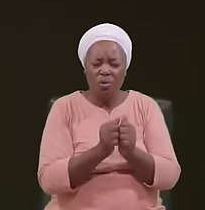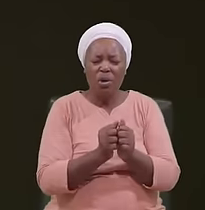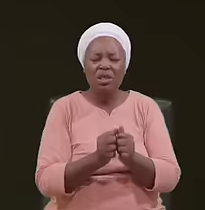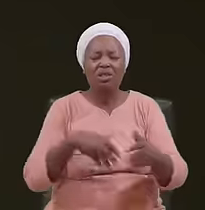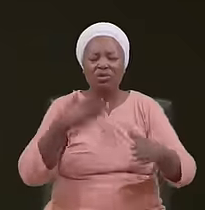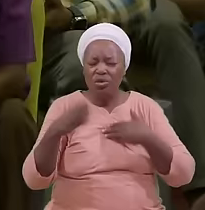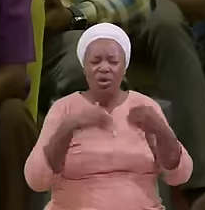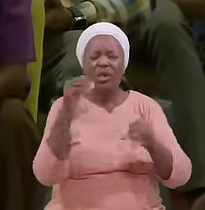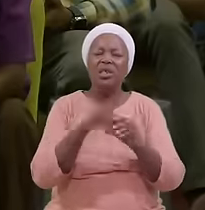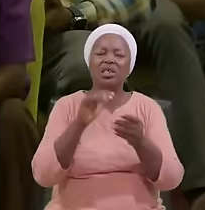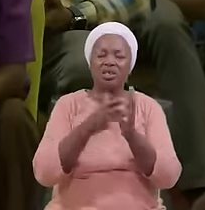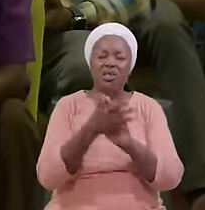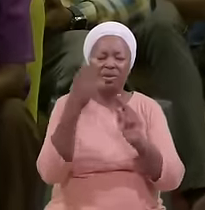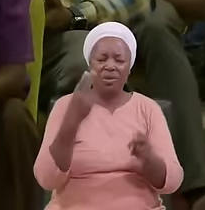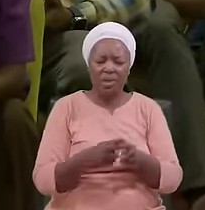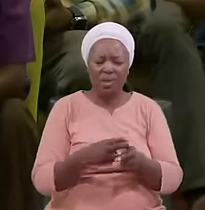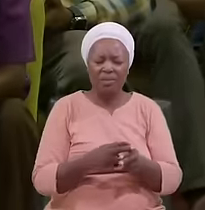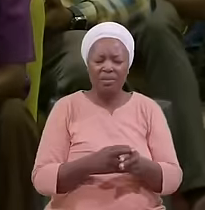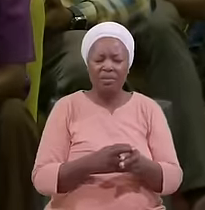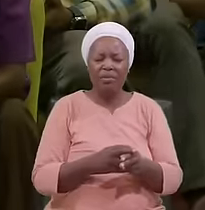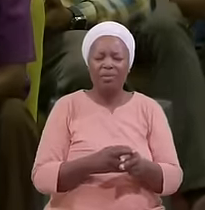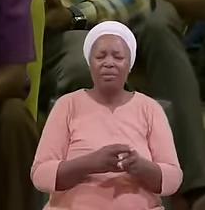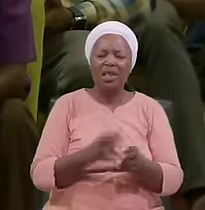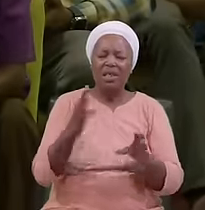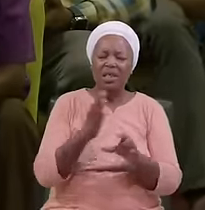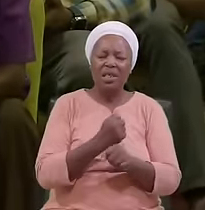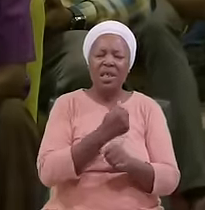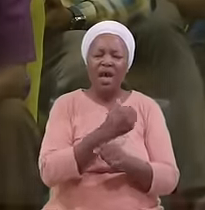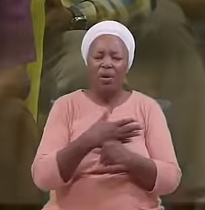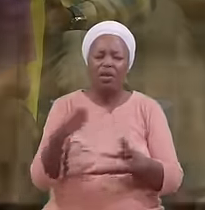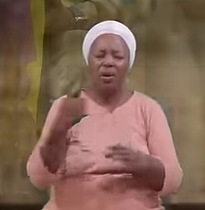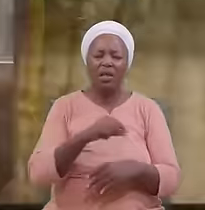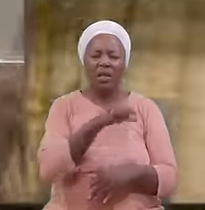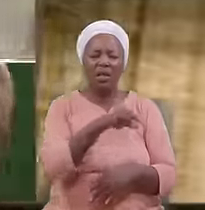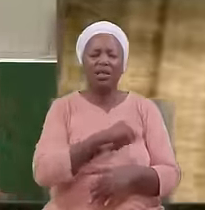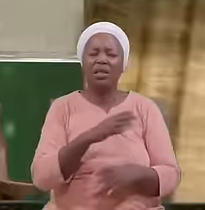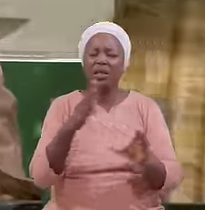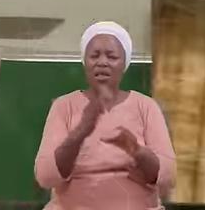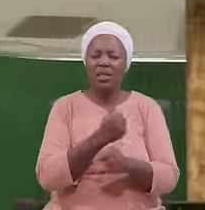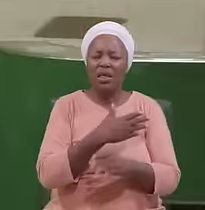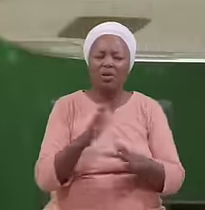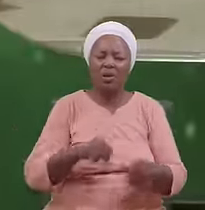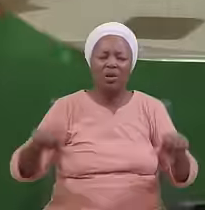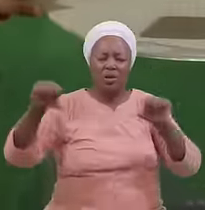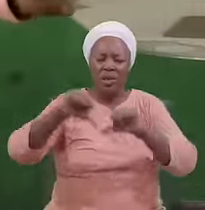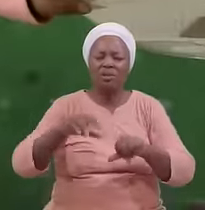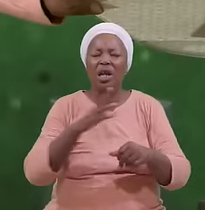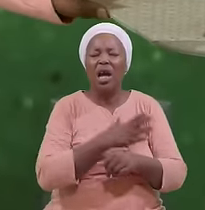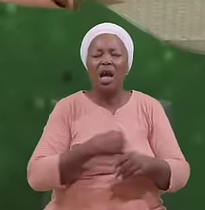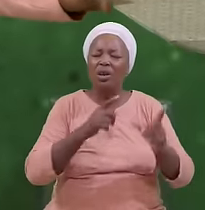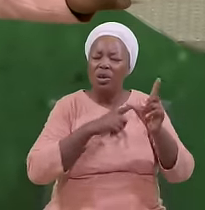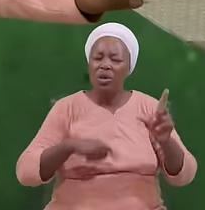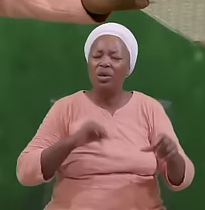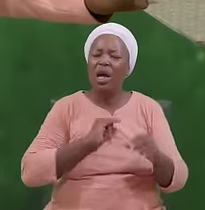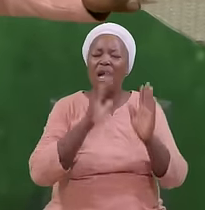in Jesus' name. Take away the guilt, take away the condemnation, and Lord, I